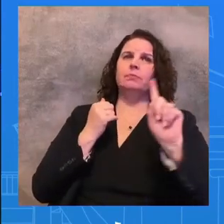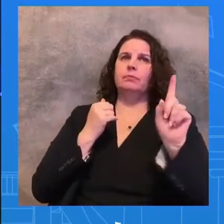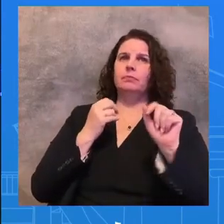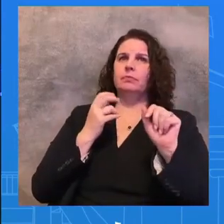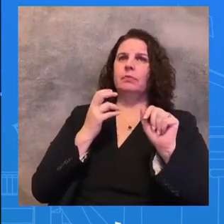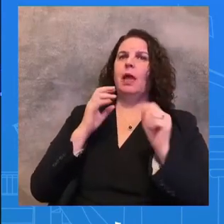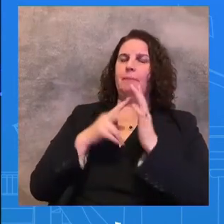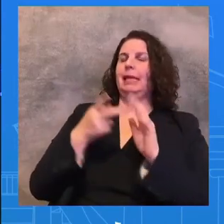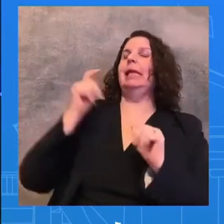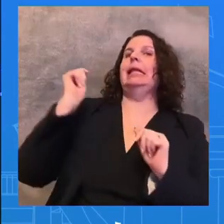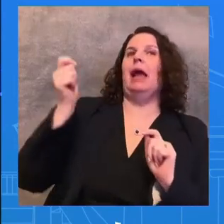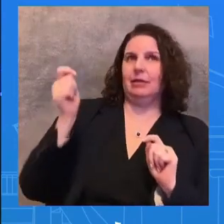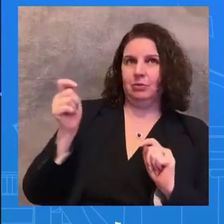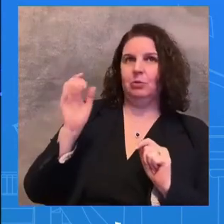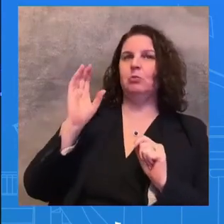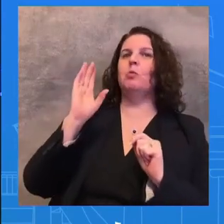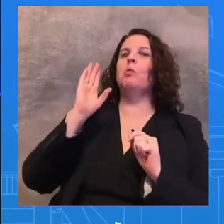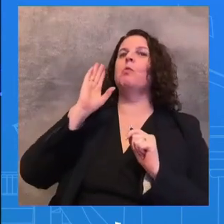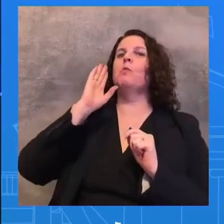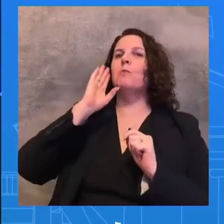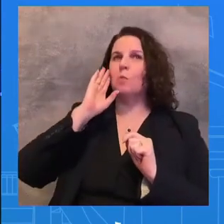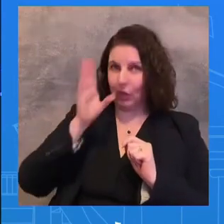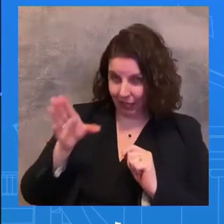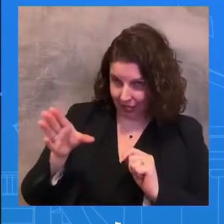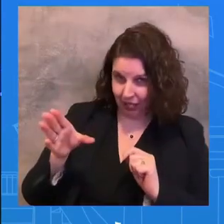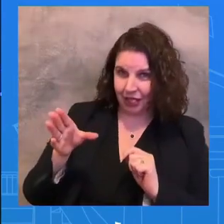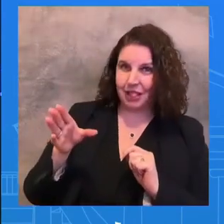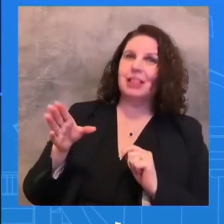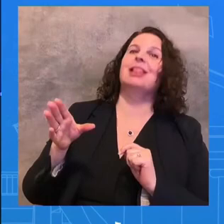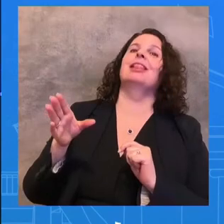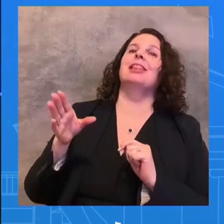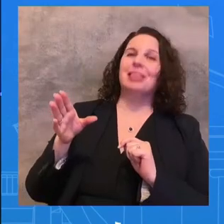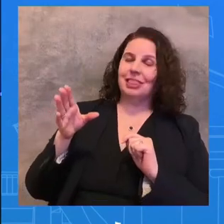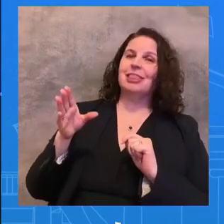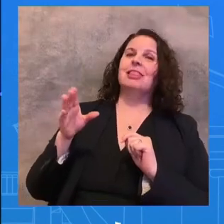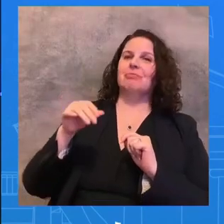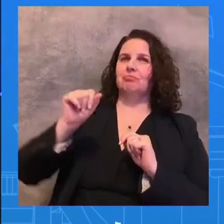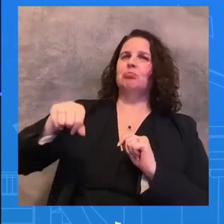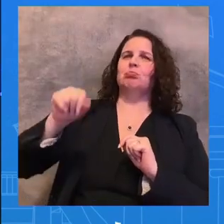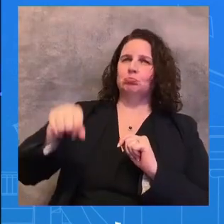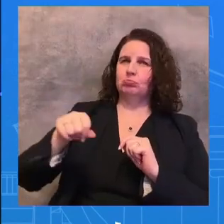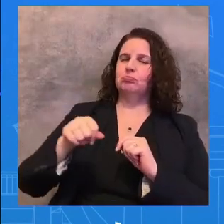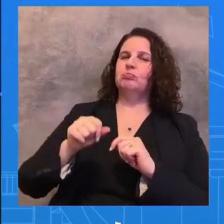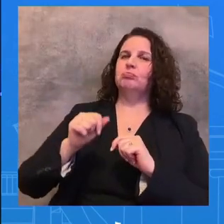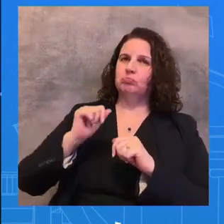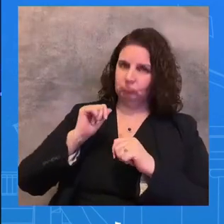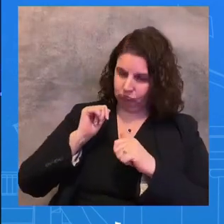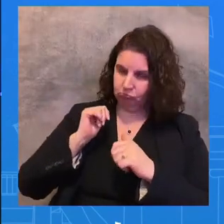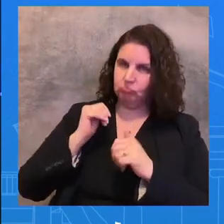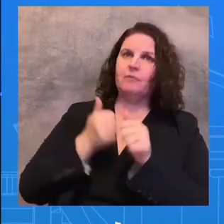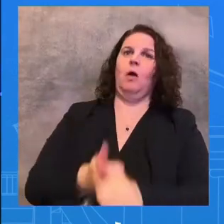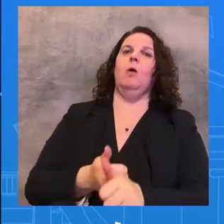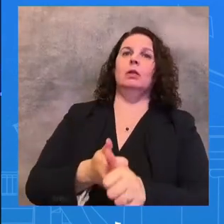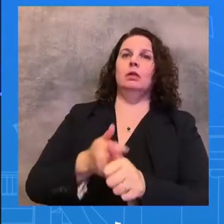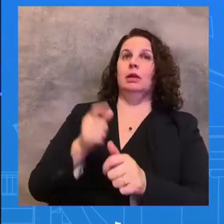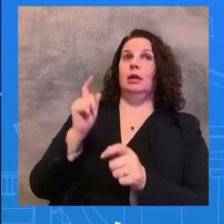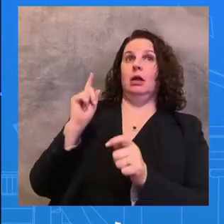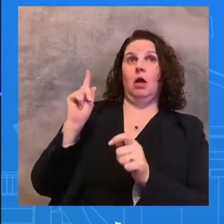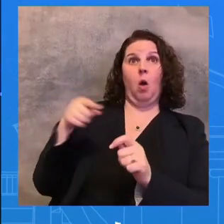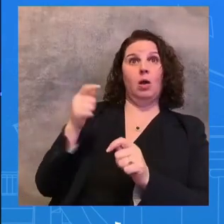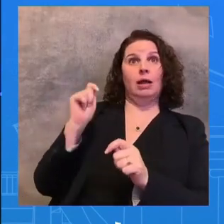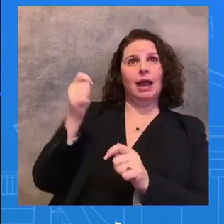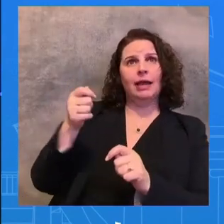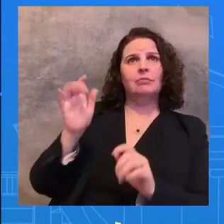set forth with respect to this multinational security support mission. It's not just going to be Kenya. It's going to be Kenya leading with a range of other countries, with the United